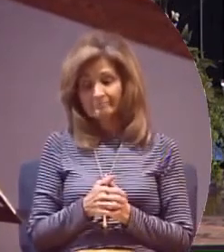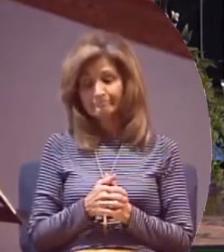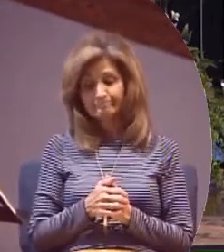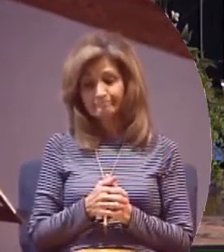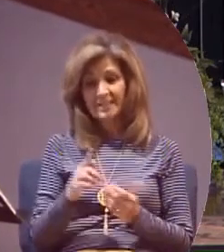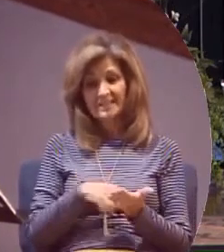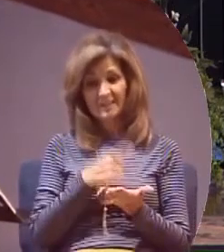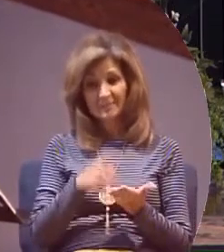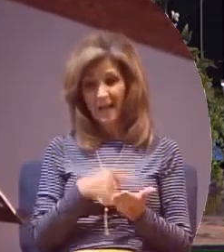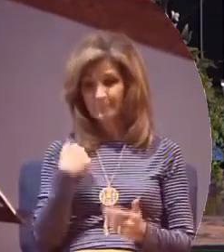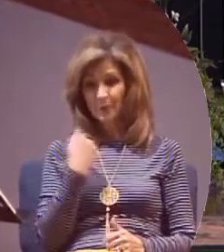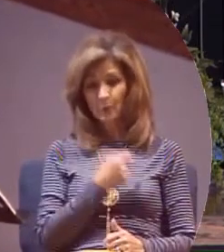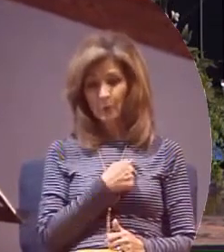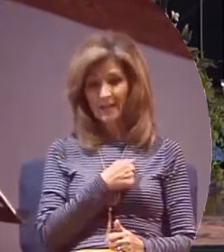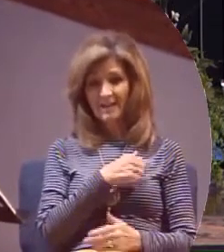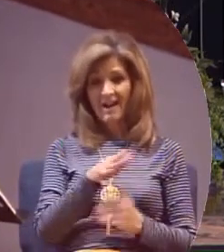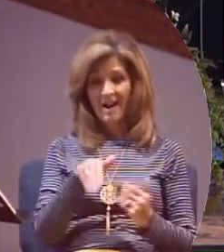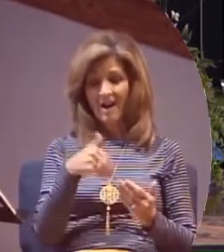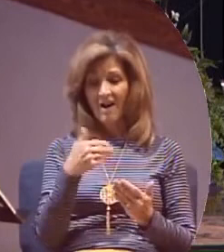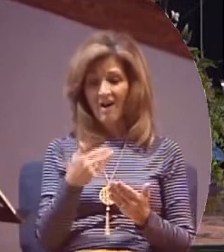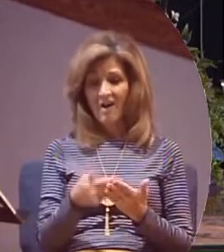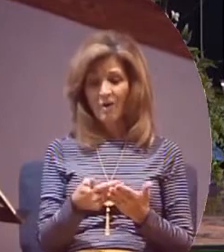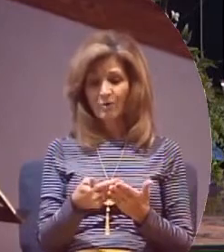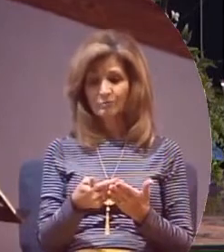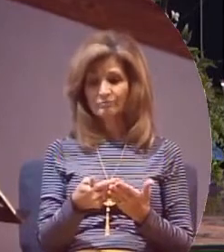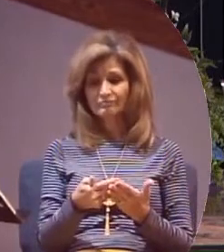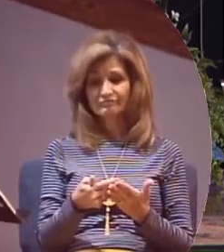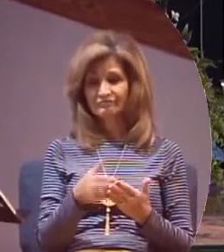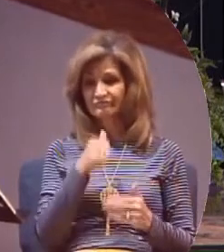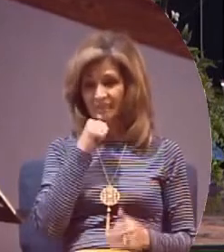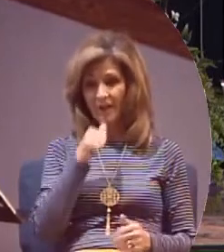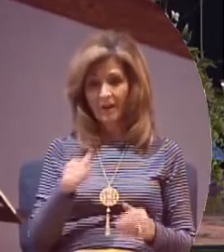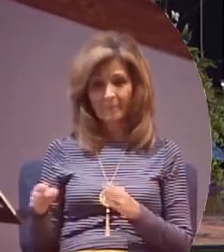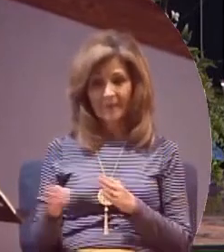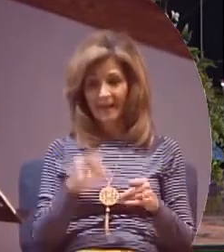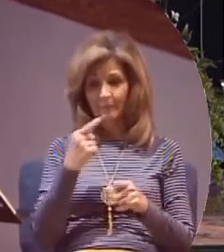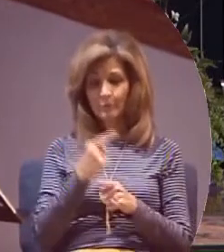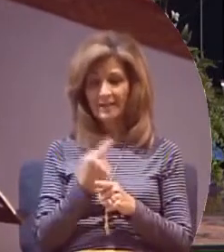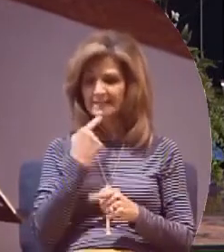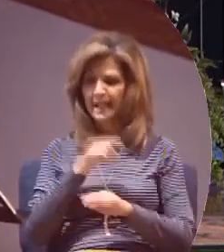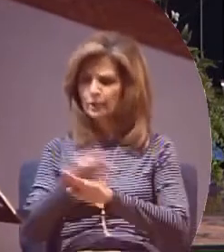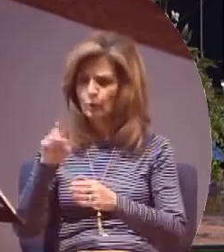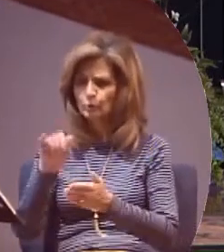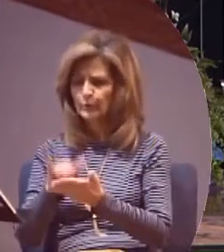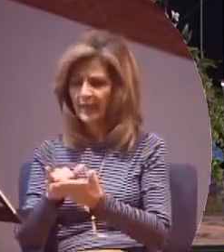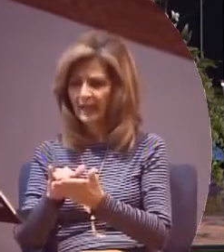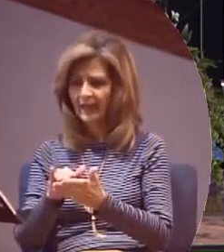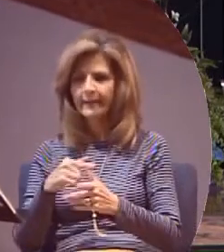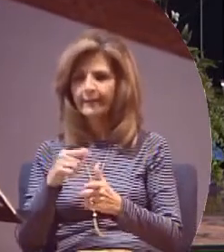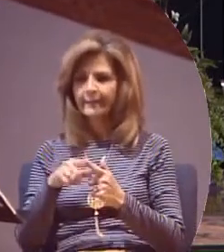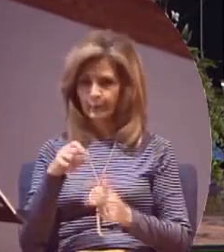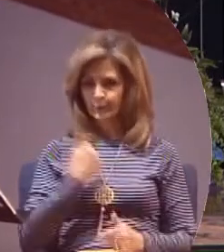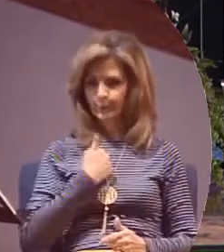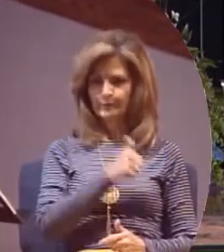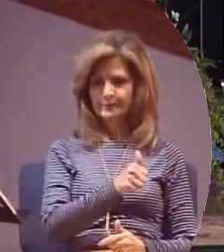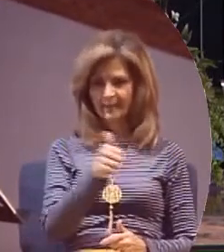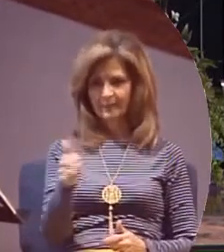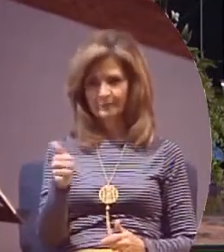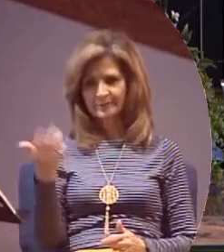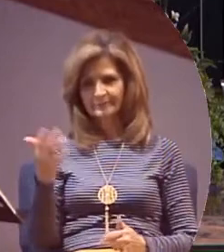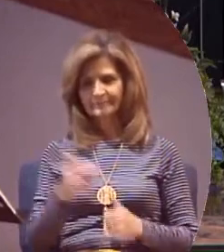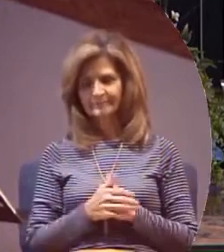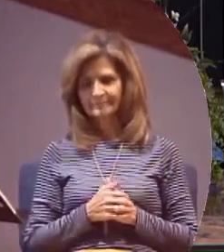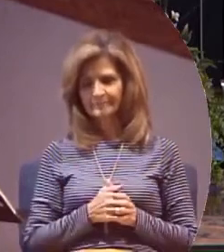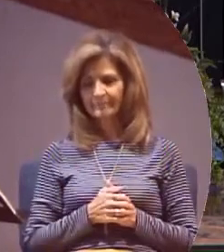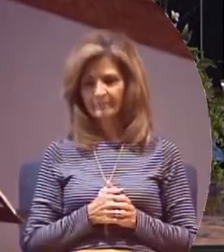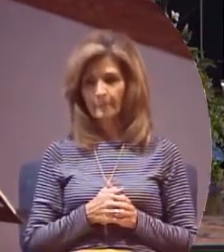There's sometimes we all say, do this and we don't. And there's a lot of times we say, don't do that, and we do.